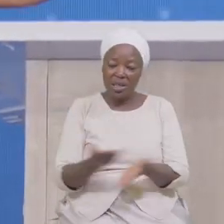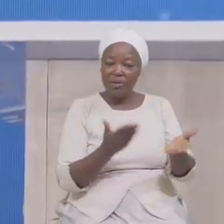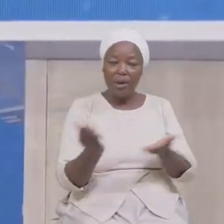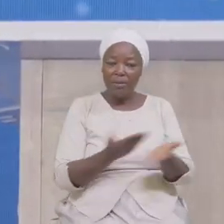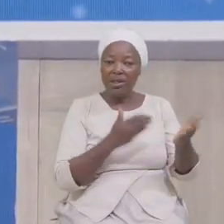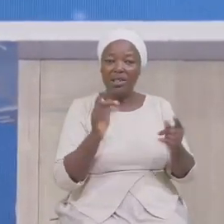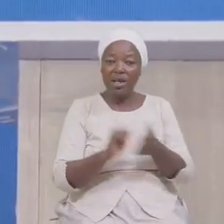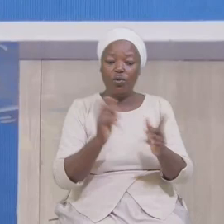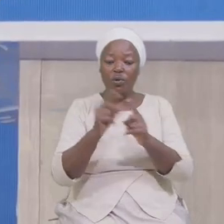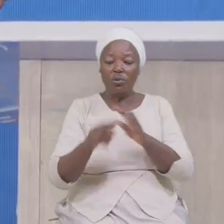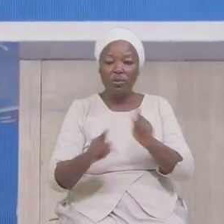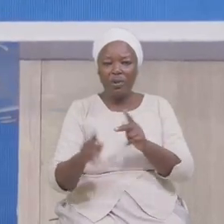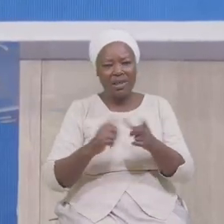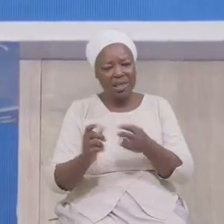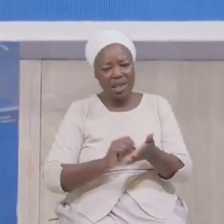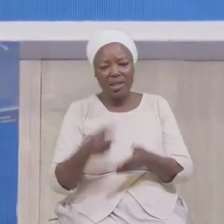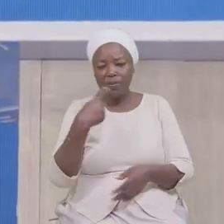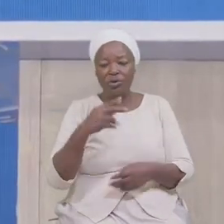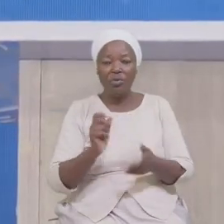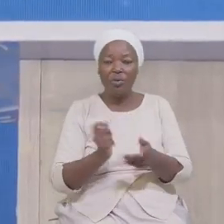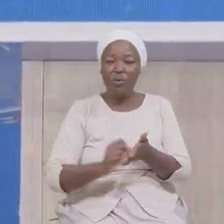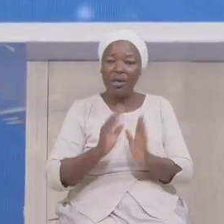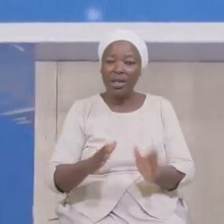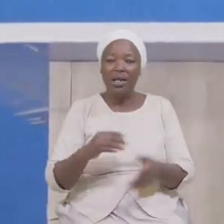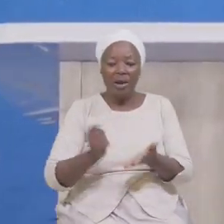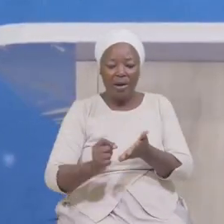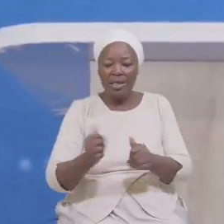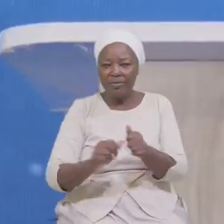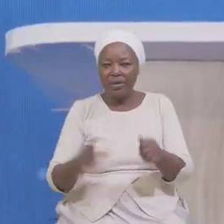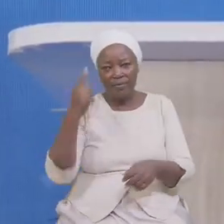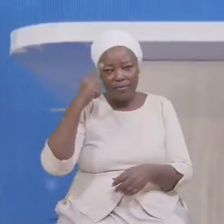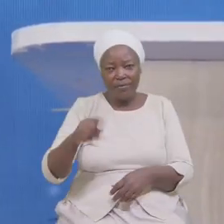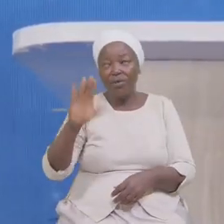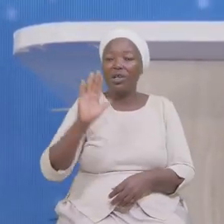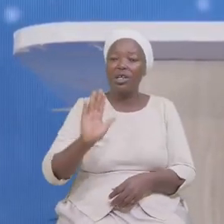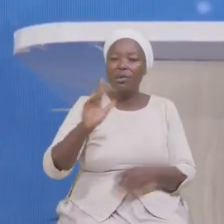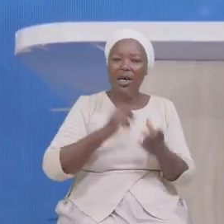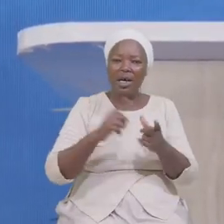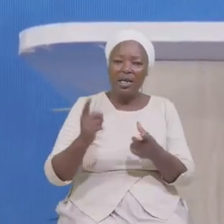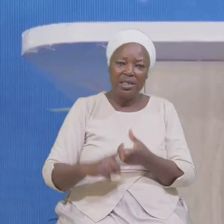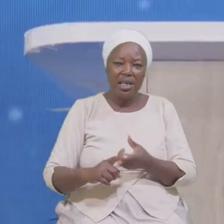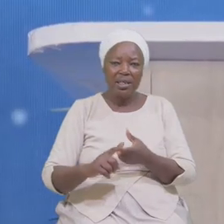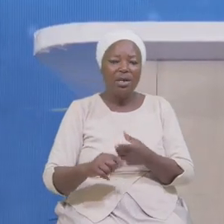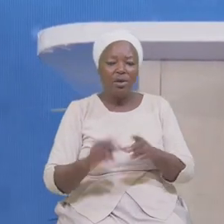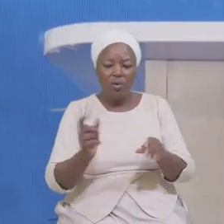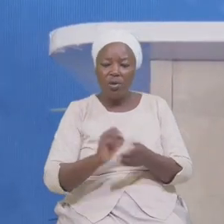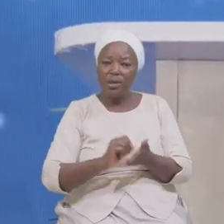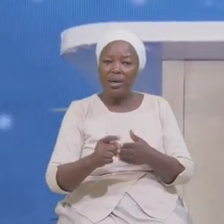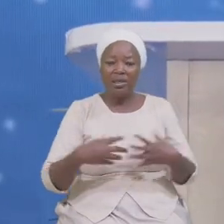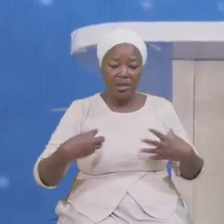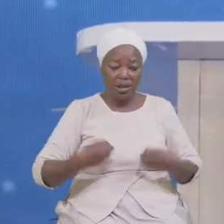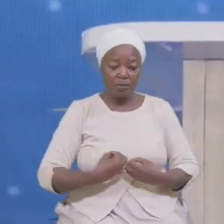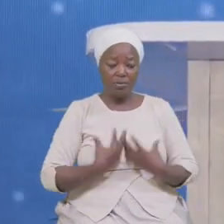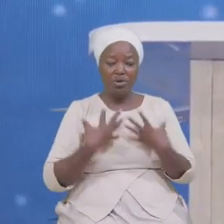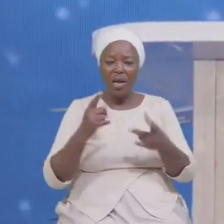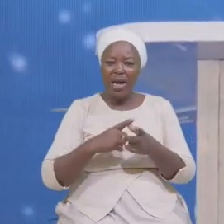writer. And the speech writer writes everything for him. And he writes this by inspiration. And he writes it coming